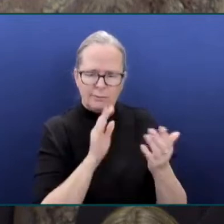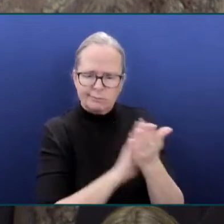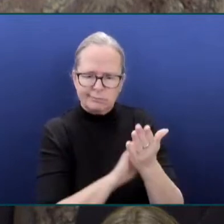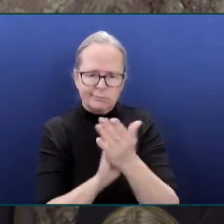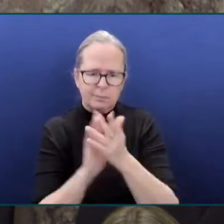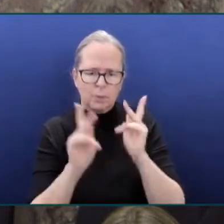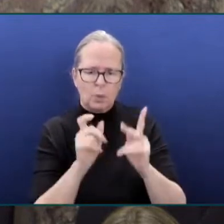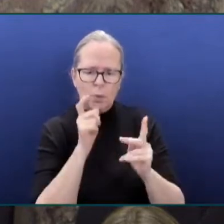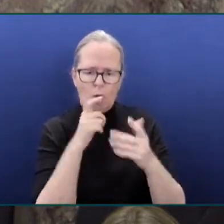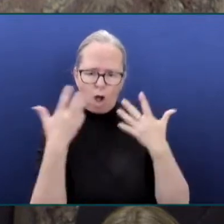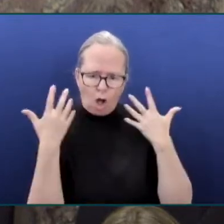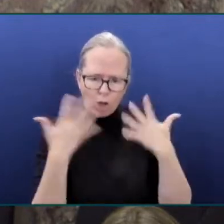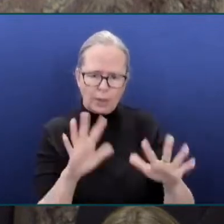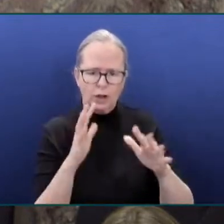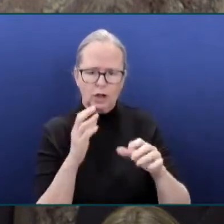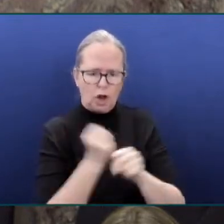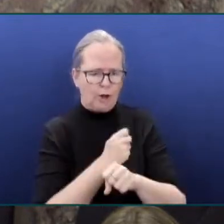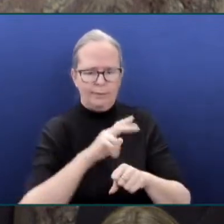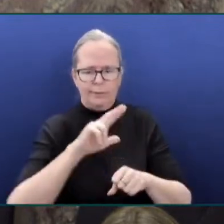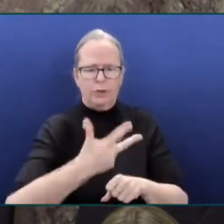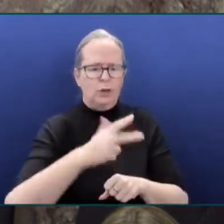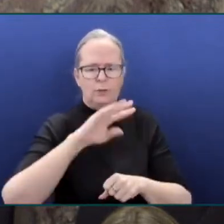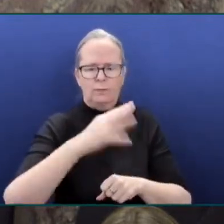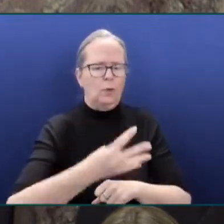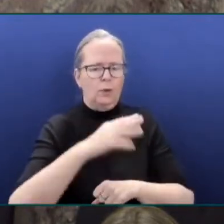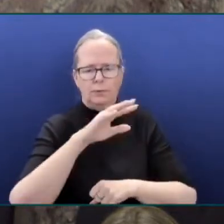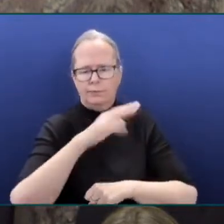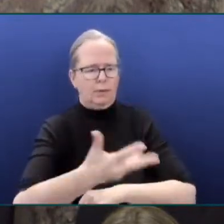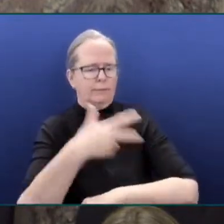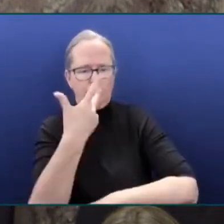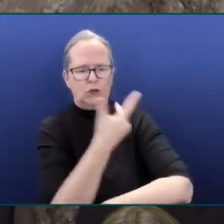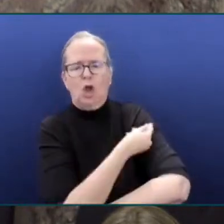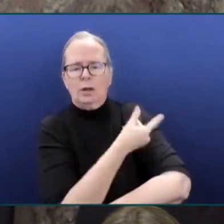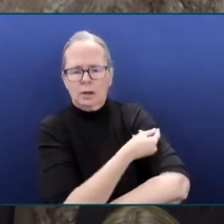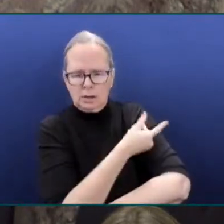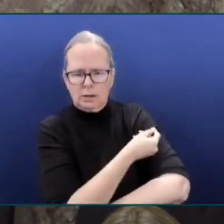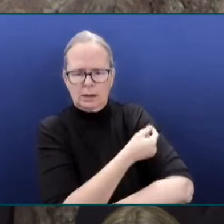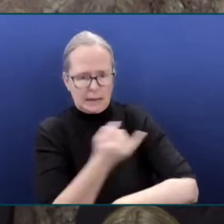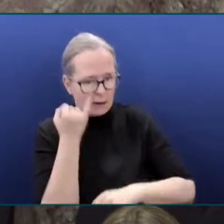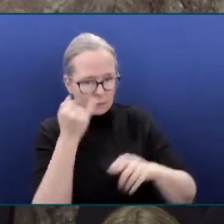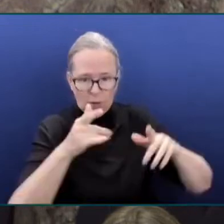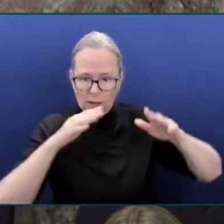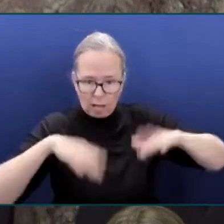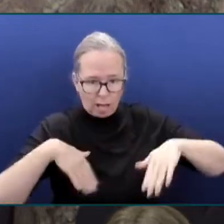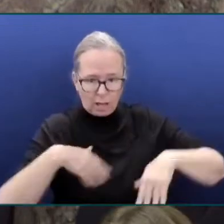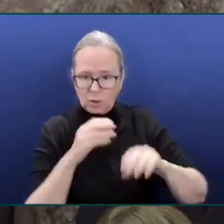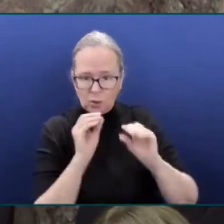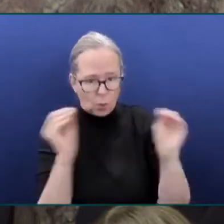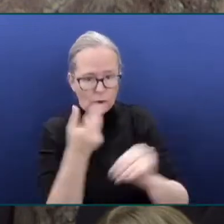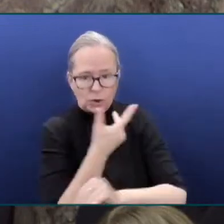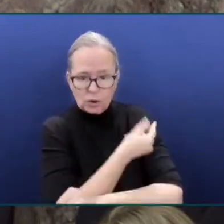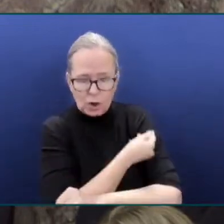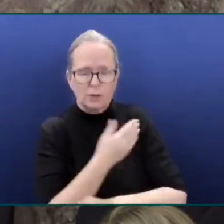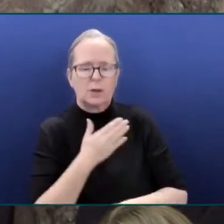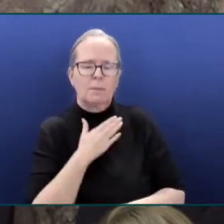to get their second shot, who hasn't got their third shot to get their third shot, to get their bivalent vaccine today.